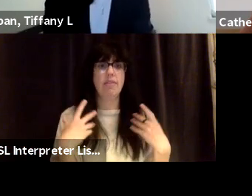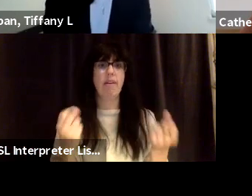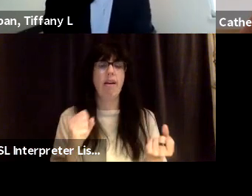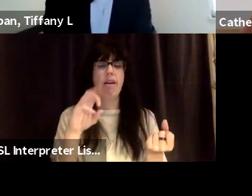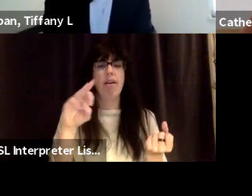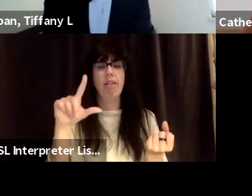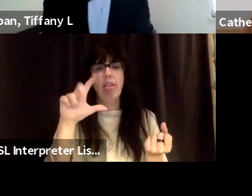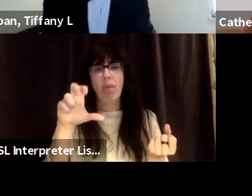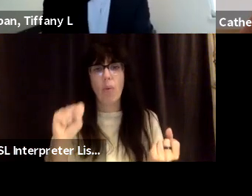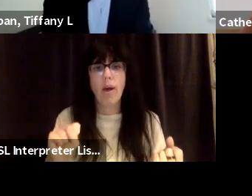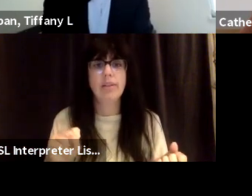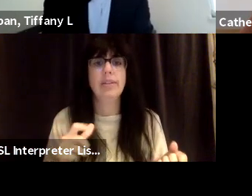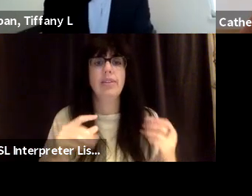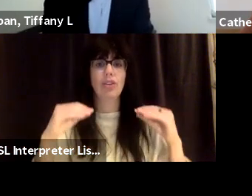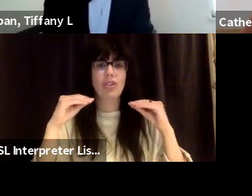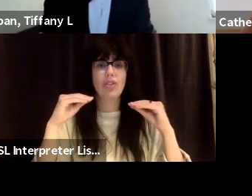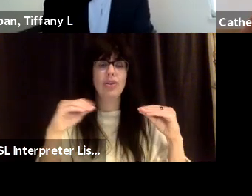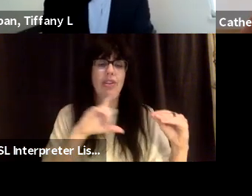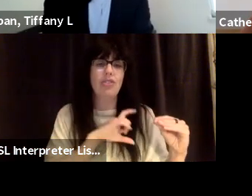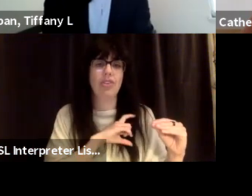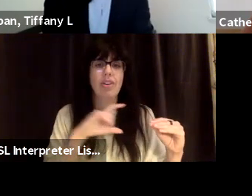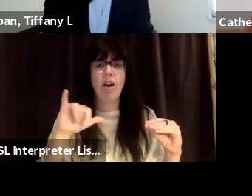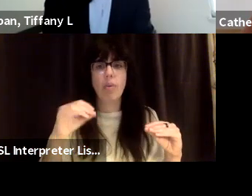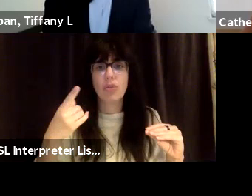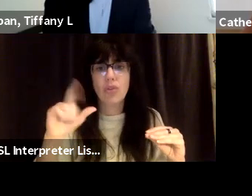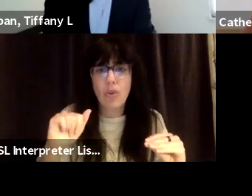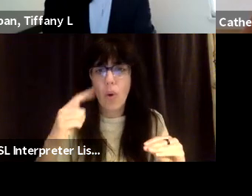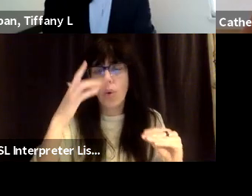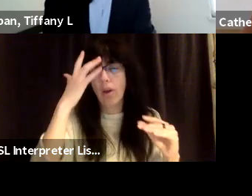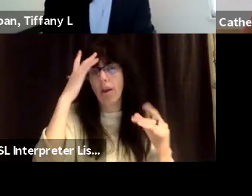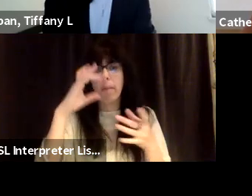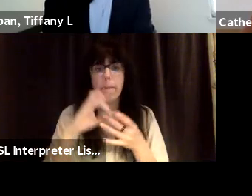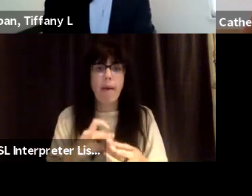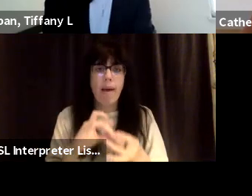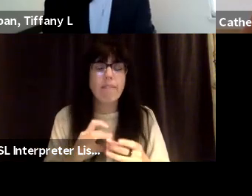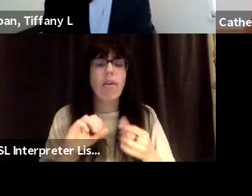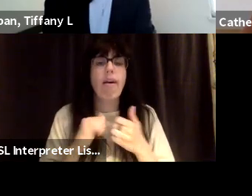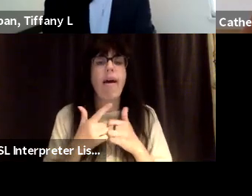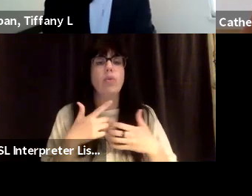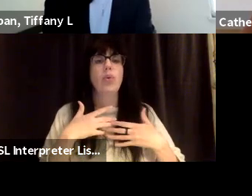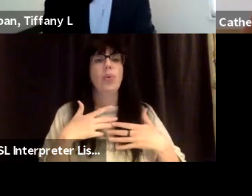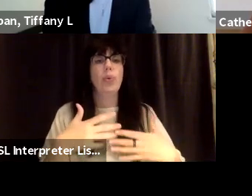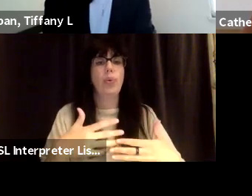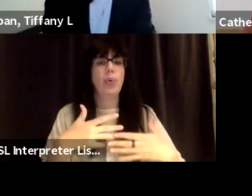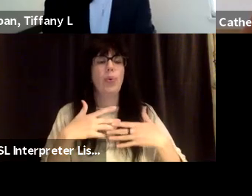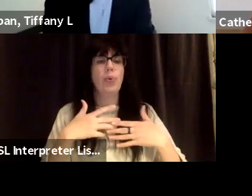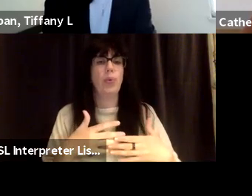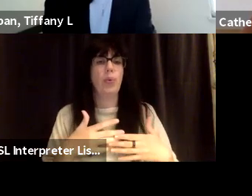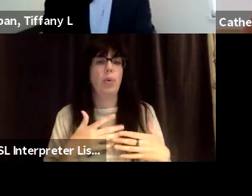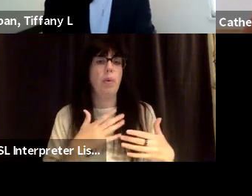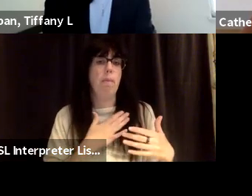They're teaching the cops yoga. They're teaching them mindfulness meditation. They're teaching them how to regulate their breathing. My bet would